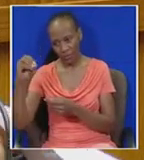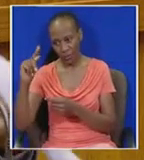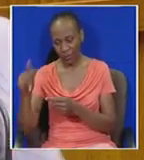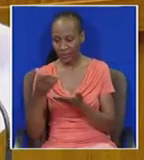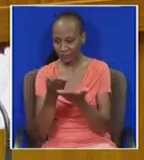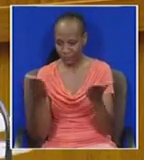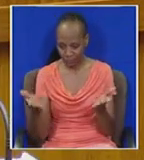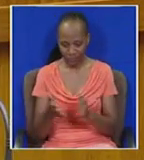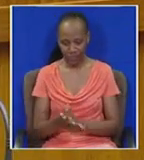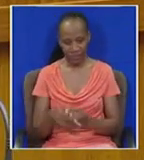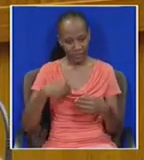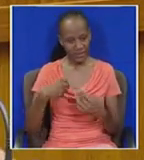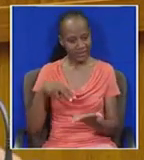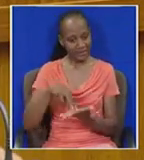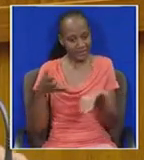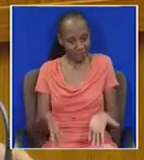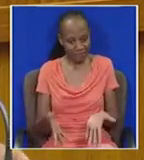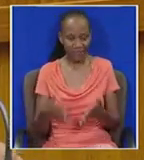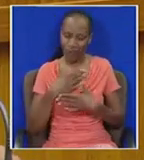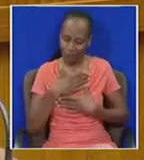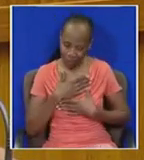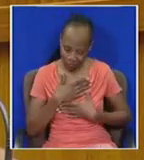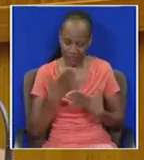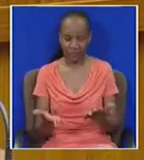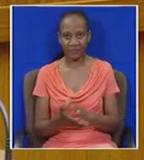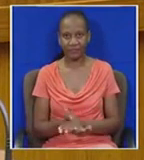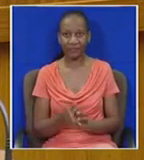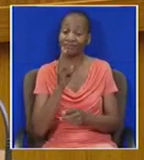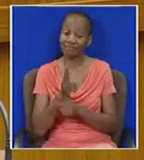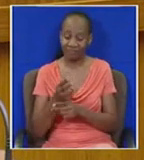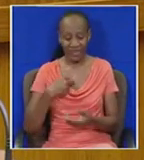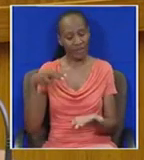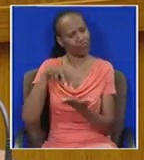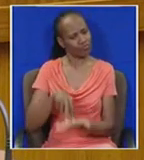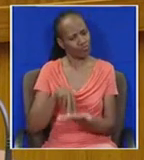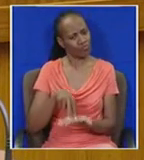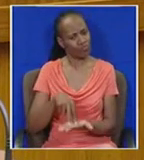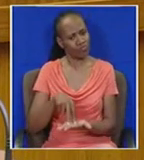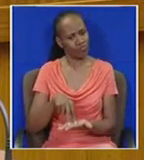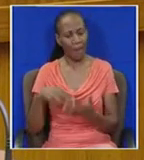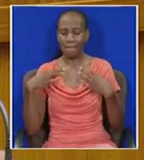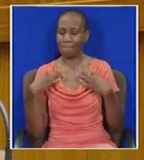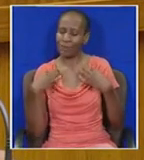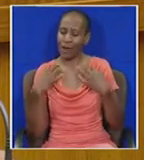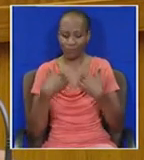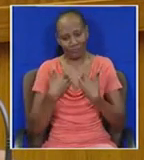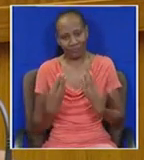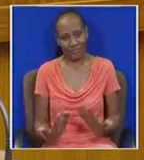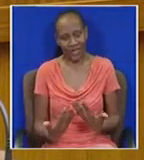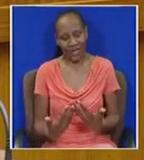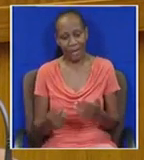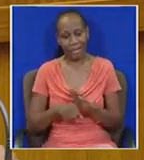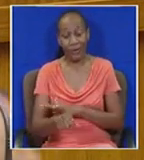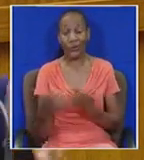it is an honor for us to stand here today. But we also stand here proud of being a South